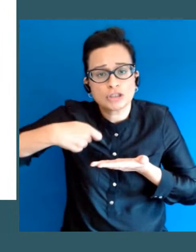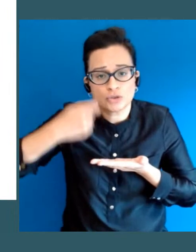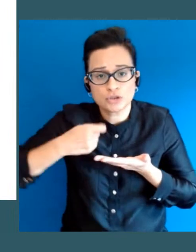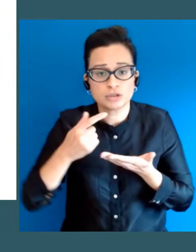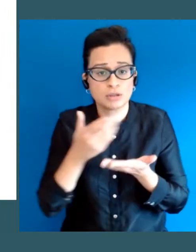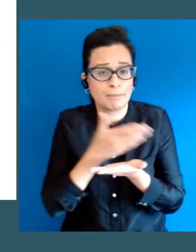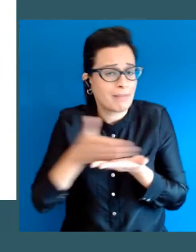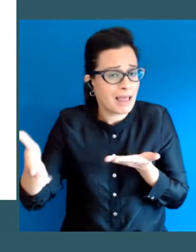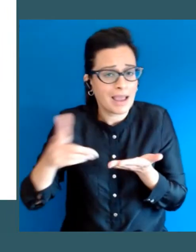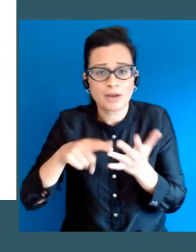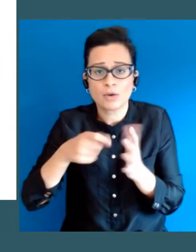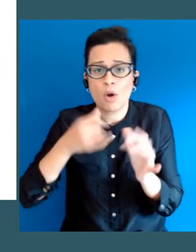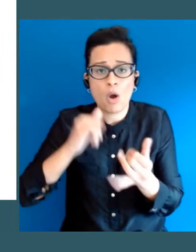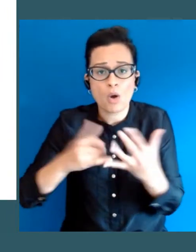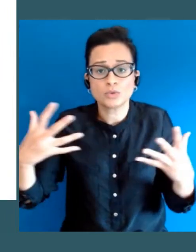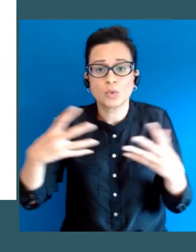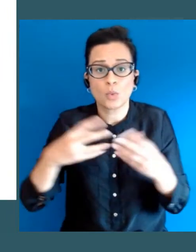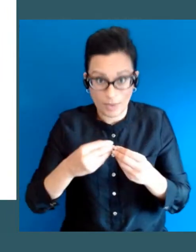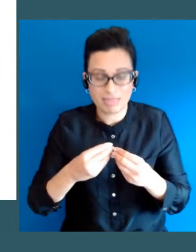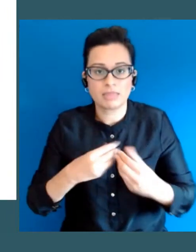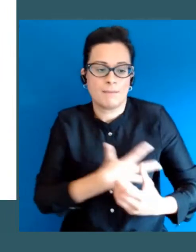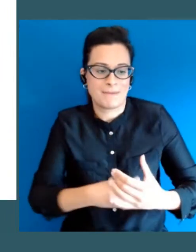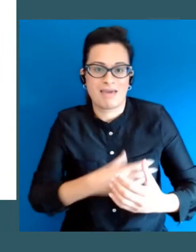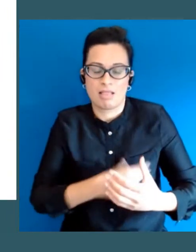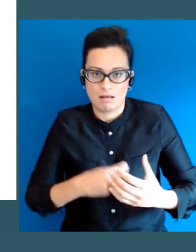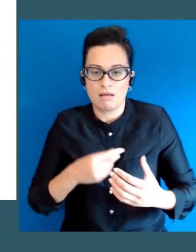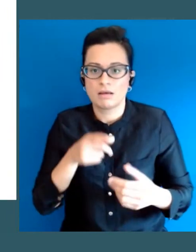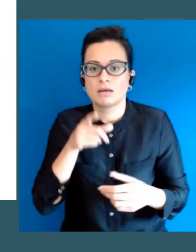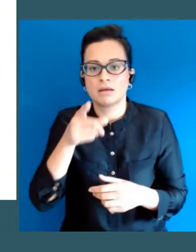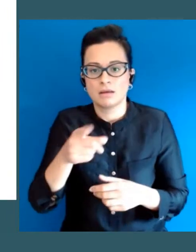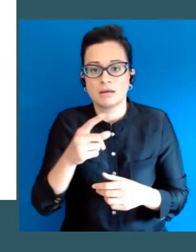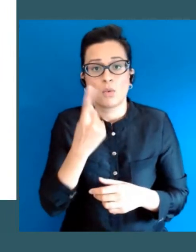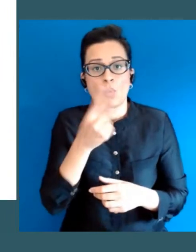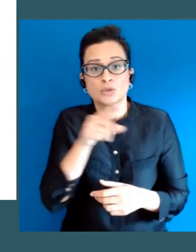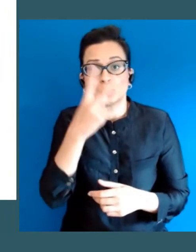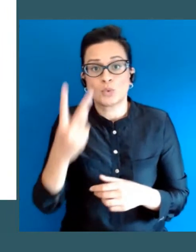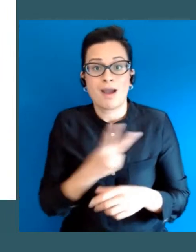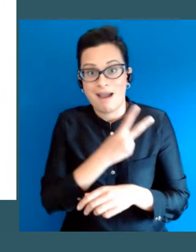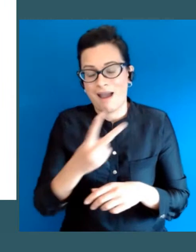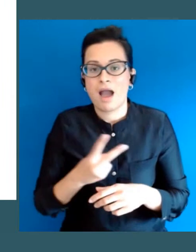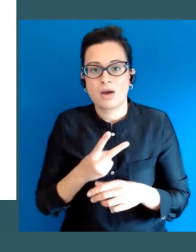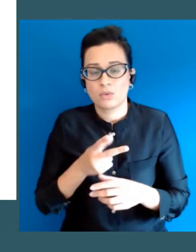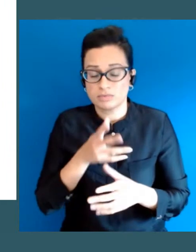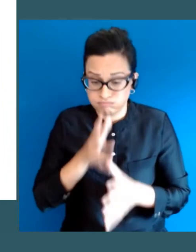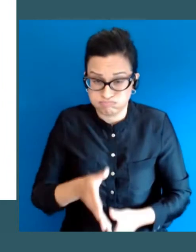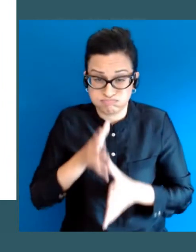with express breast milk. Within 1 to 2 hours, he was profusely vomiting, and